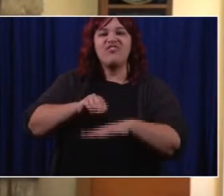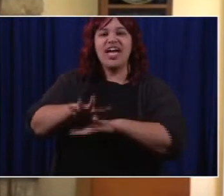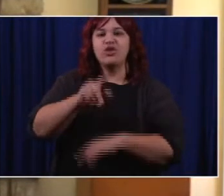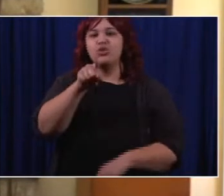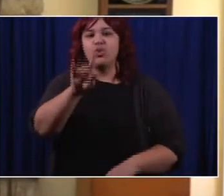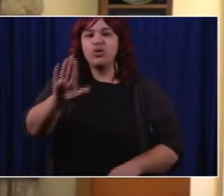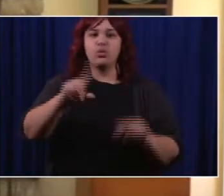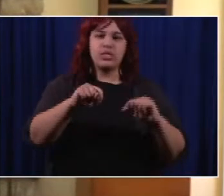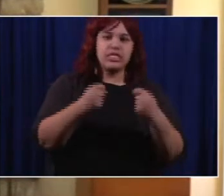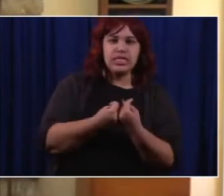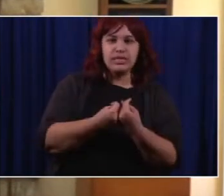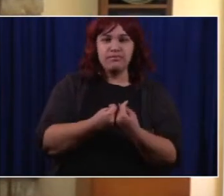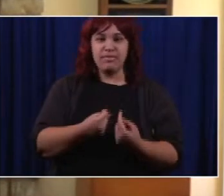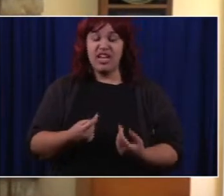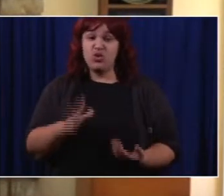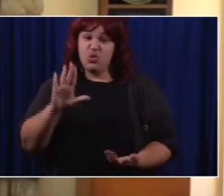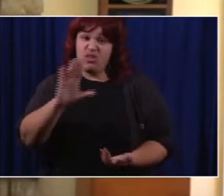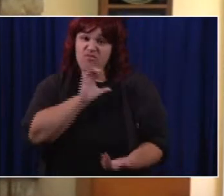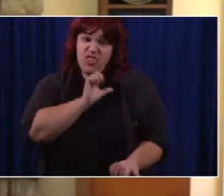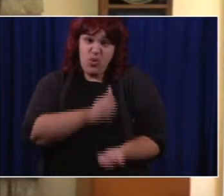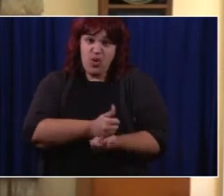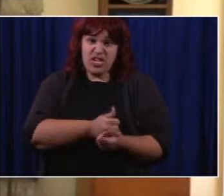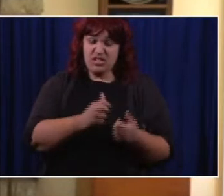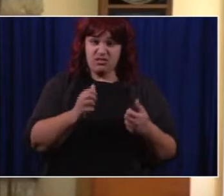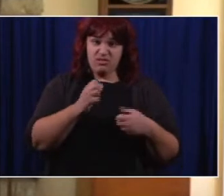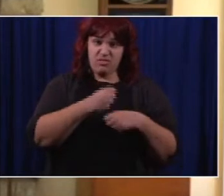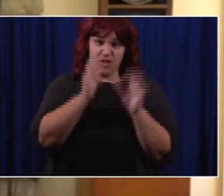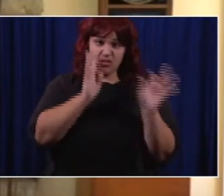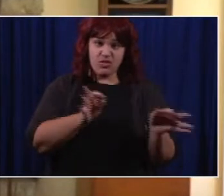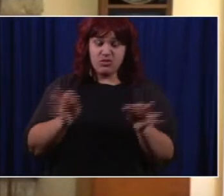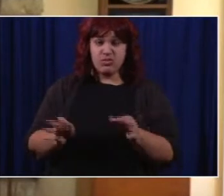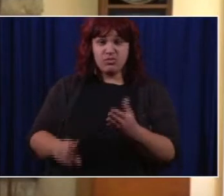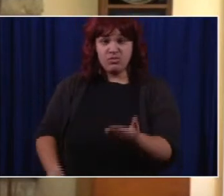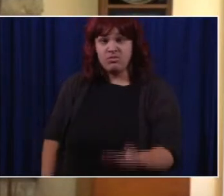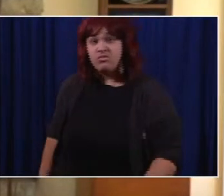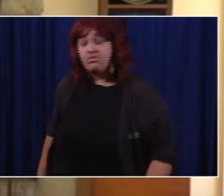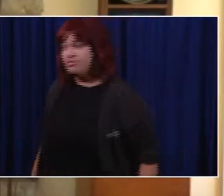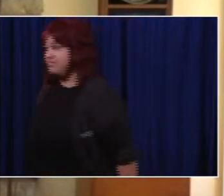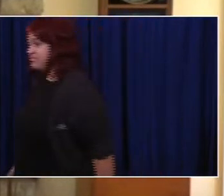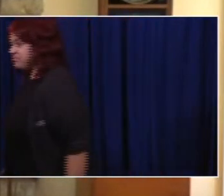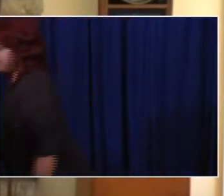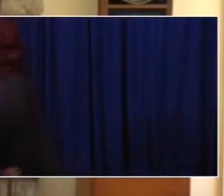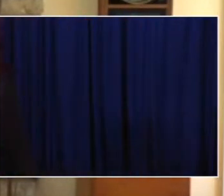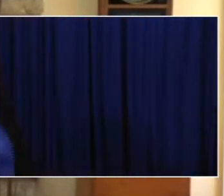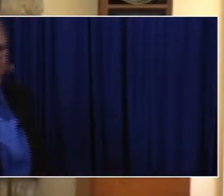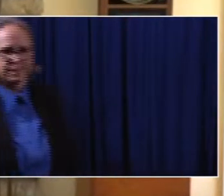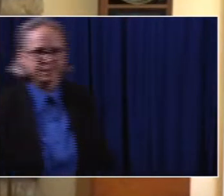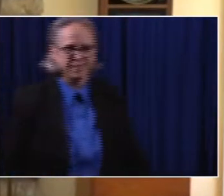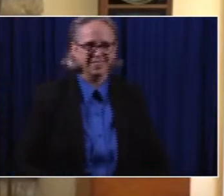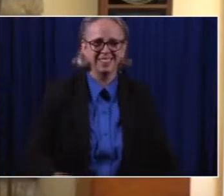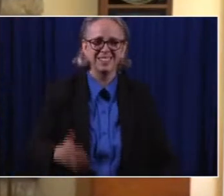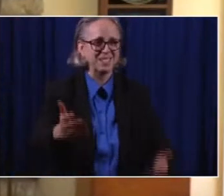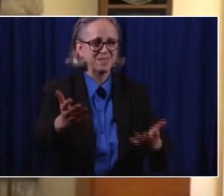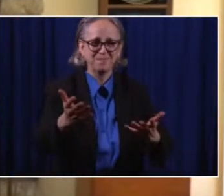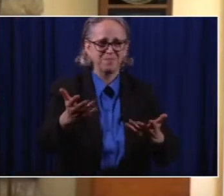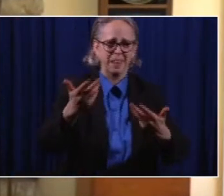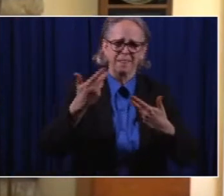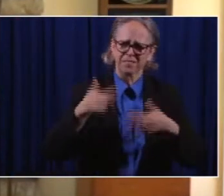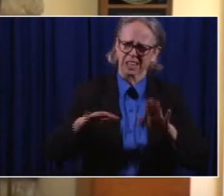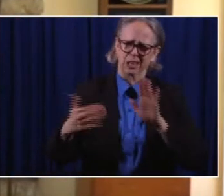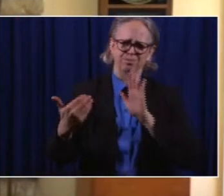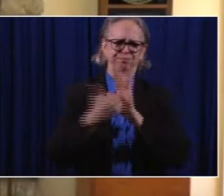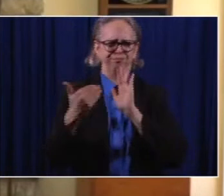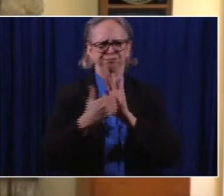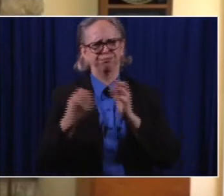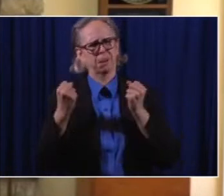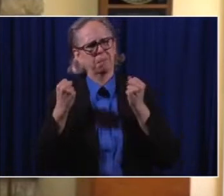Well, I can't really answer that. We've been sued a lot. I've been sued a lot, and I'm sure